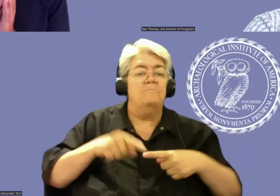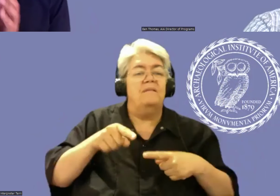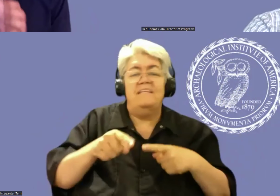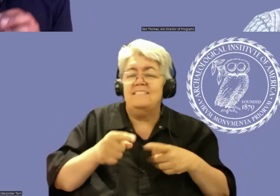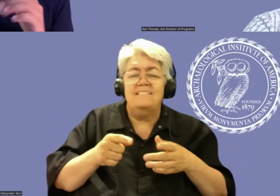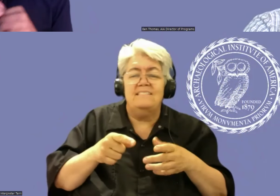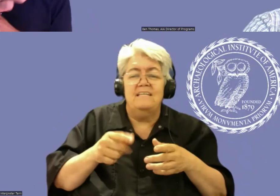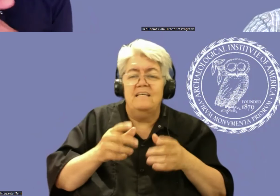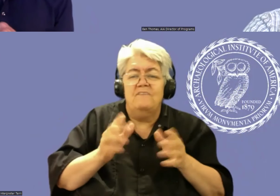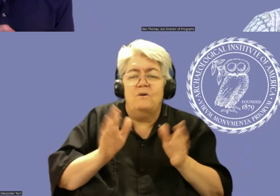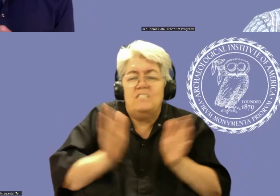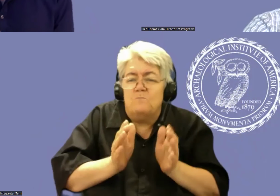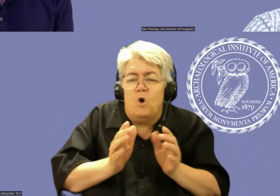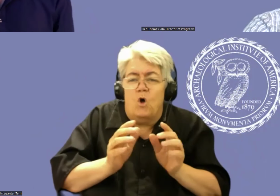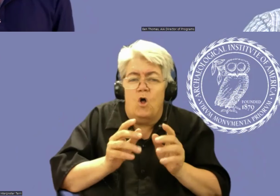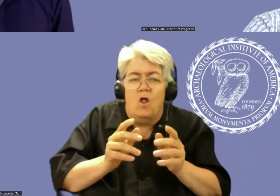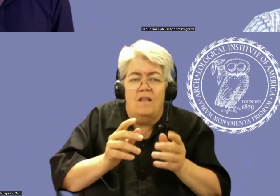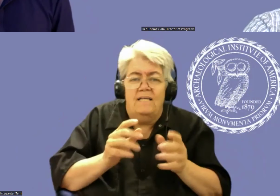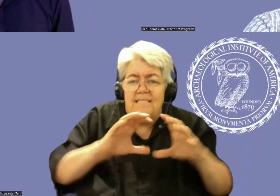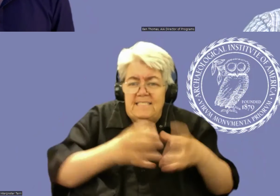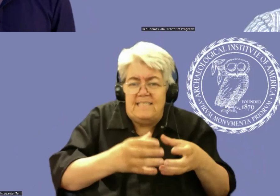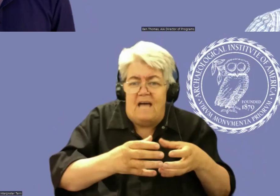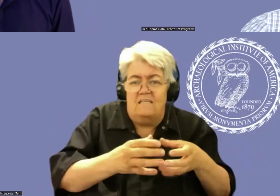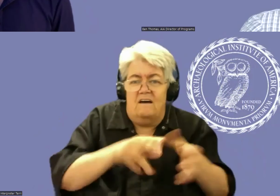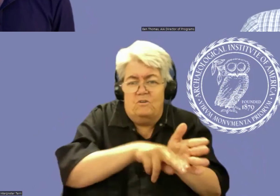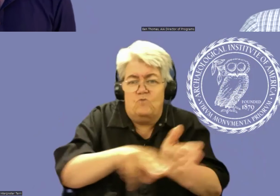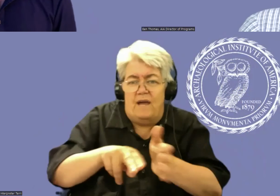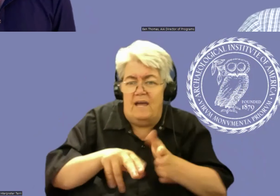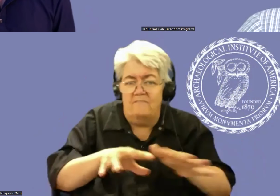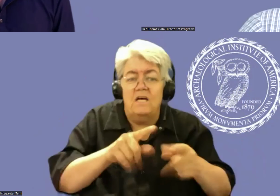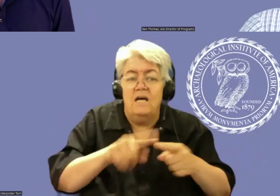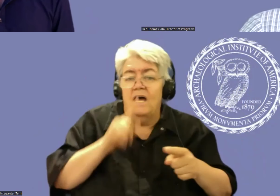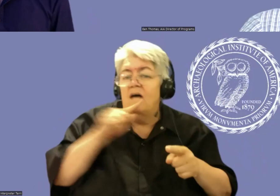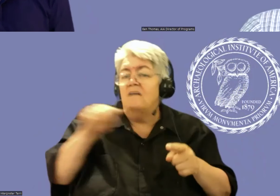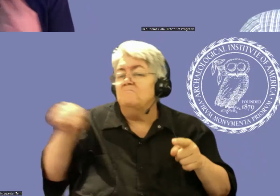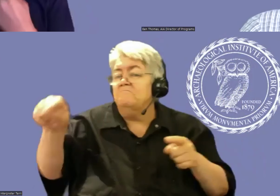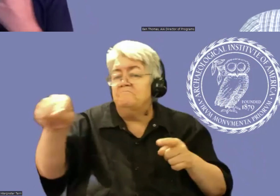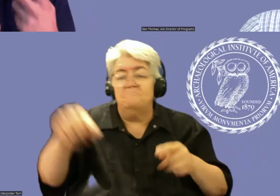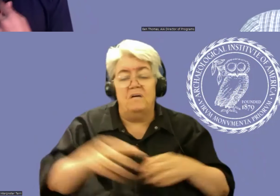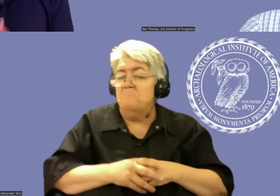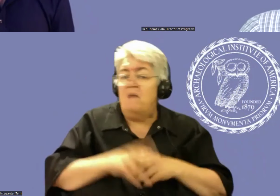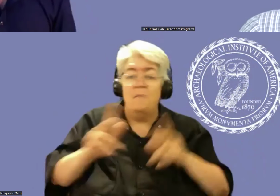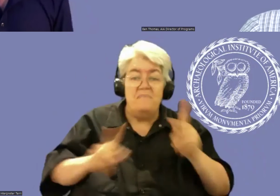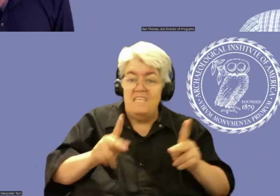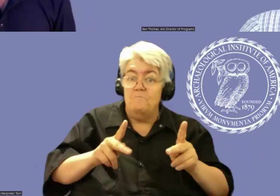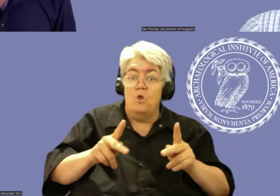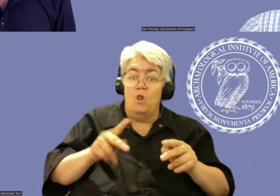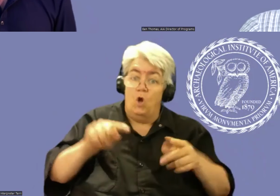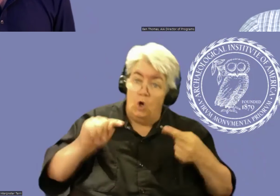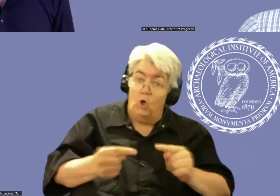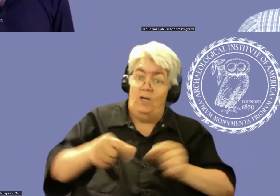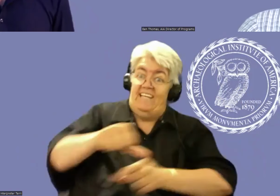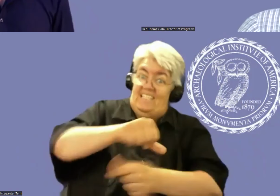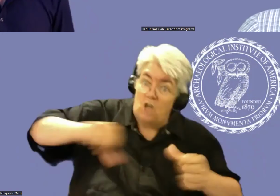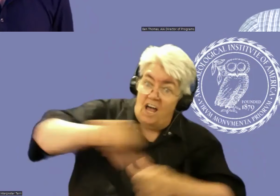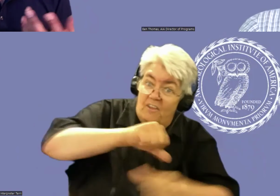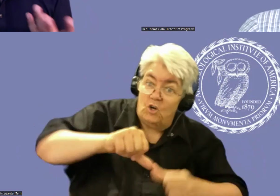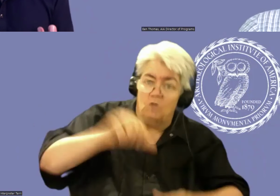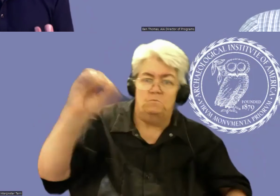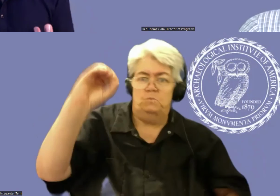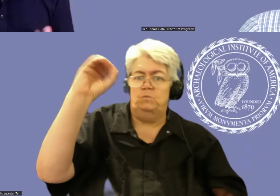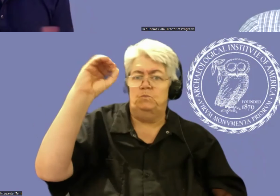cohort. We've excavated a number of other sites, but in general, we don't find evidence of interpersonal violence. Um,